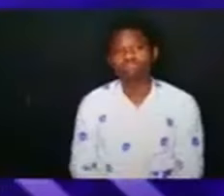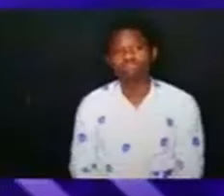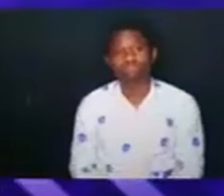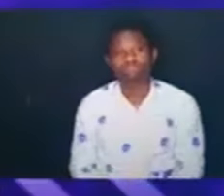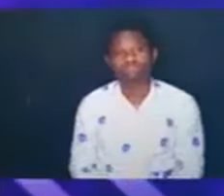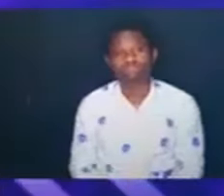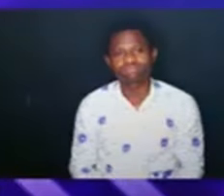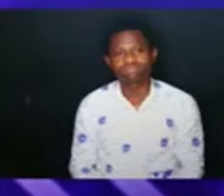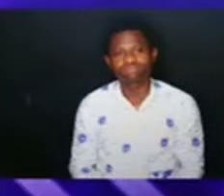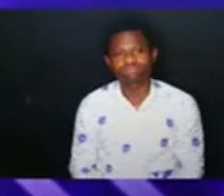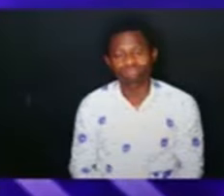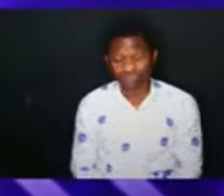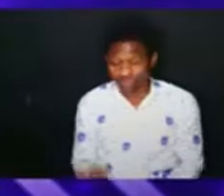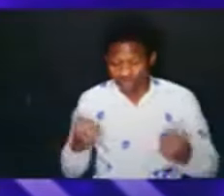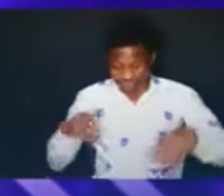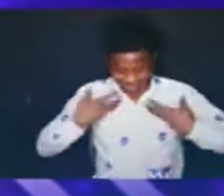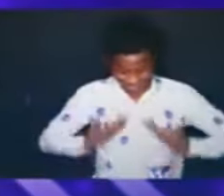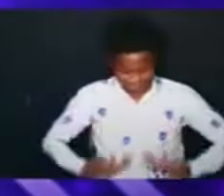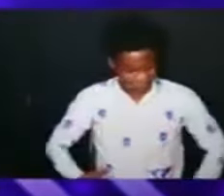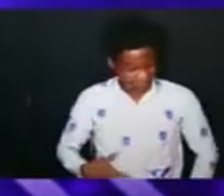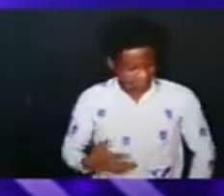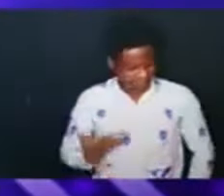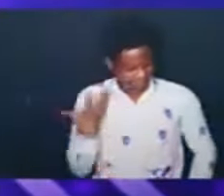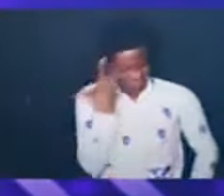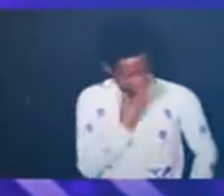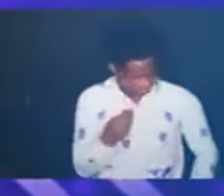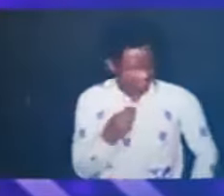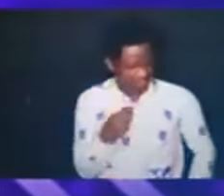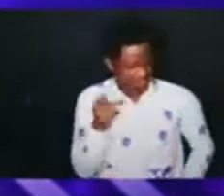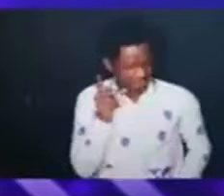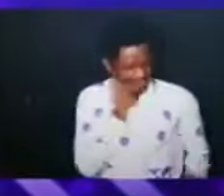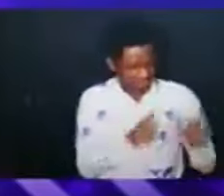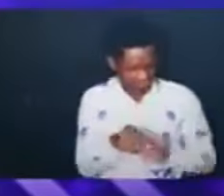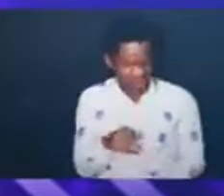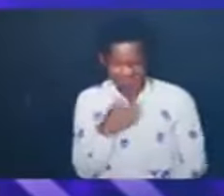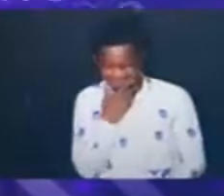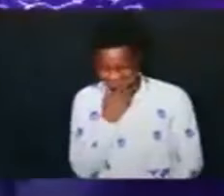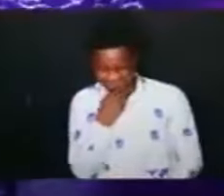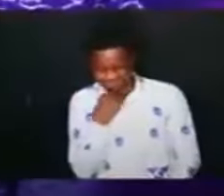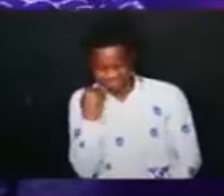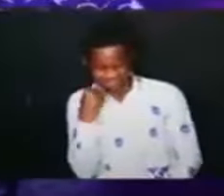you put on anything wonderful and nice, people may envy you. They can't hate you for that.